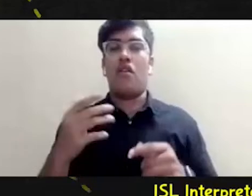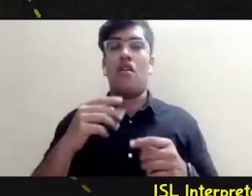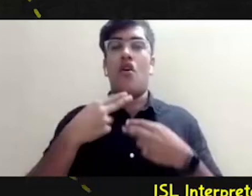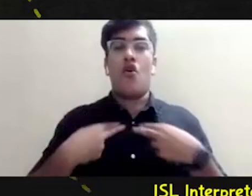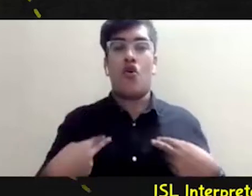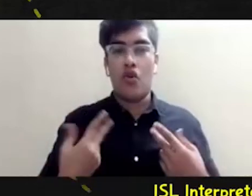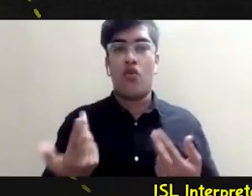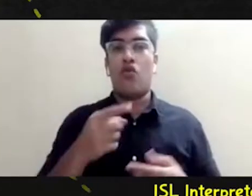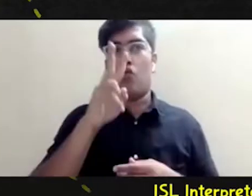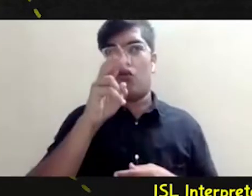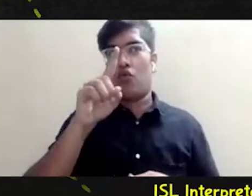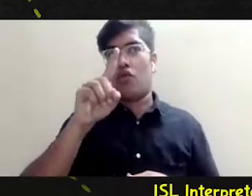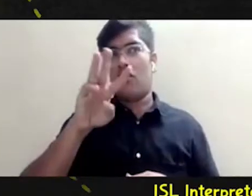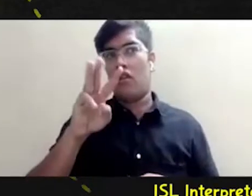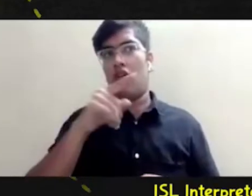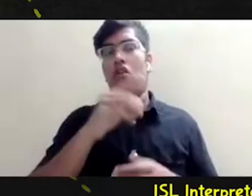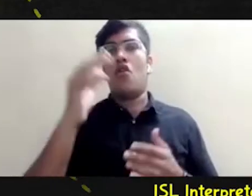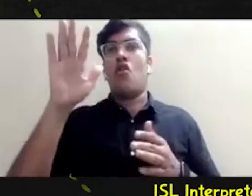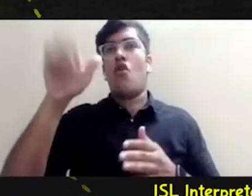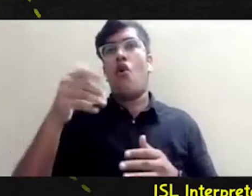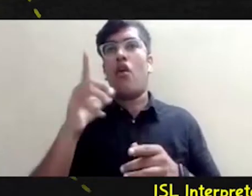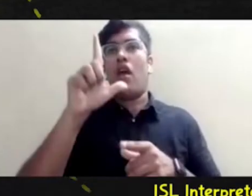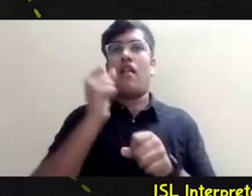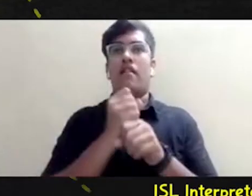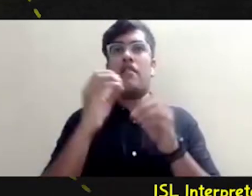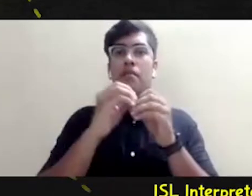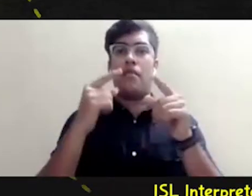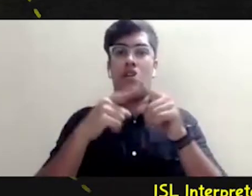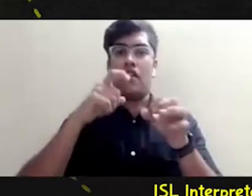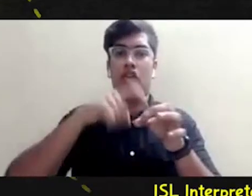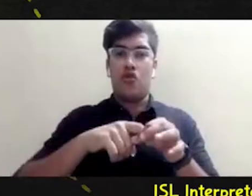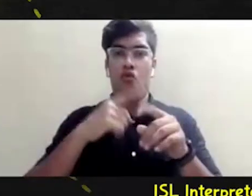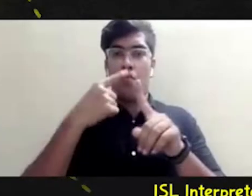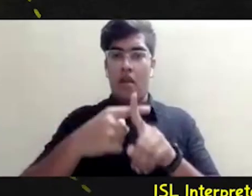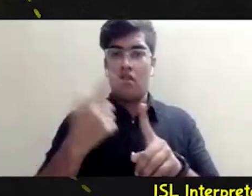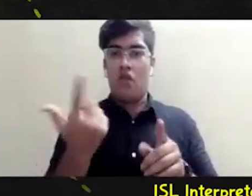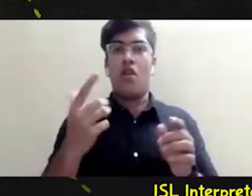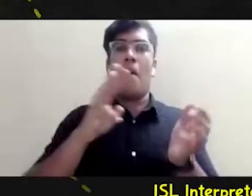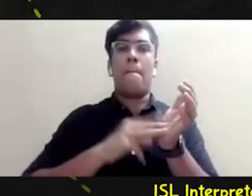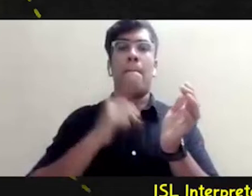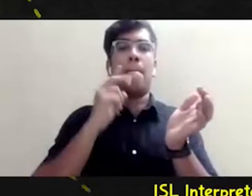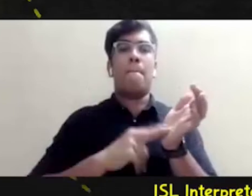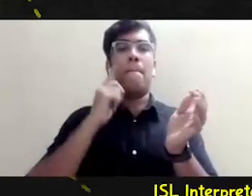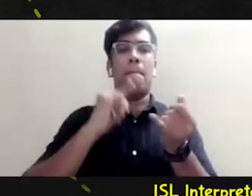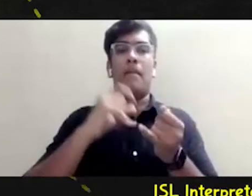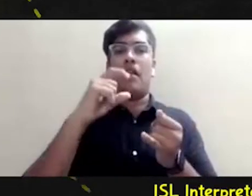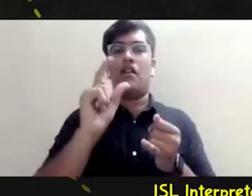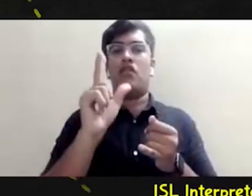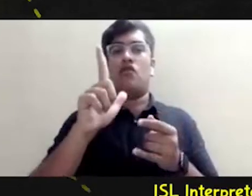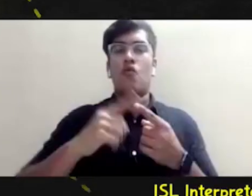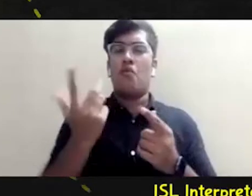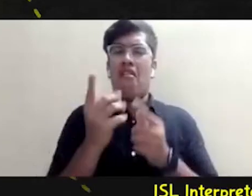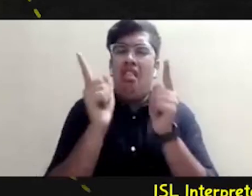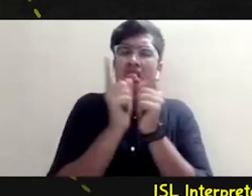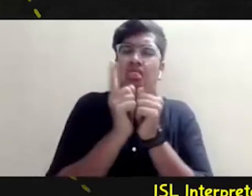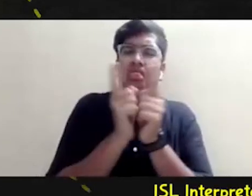wisdom in 2013, called the LGBTQ plus community a minuscule minority, right? Now, what do we do with that? I